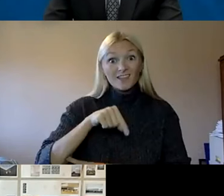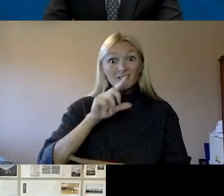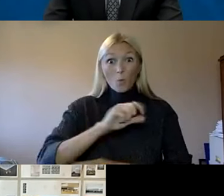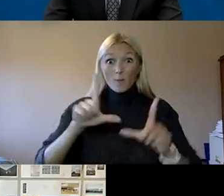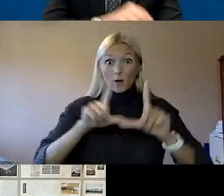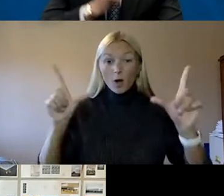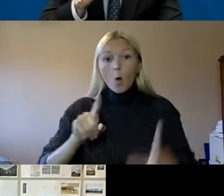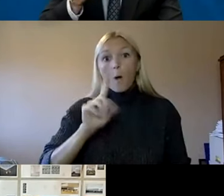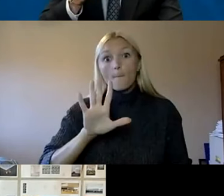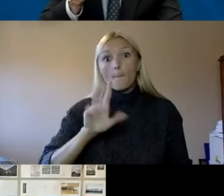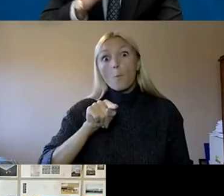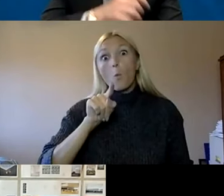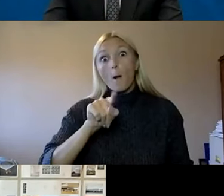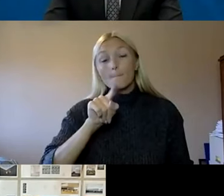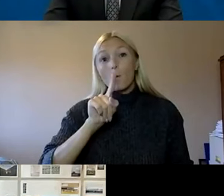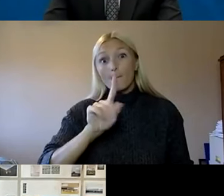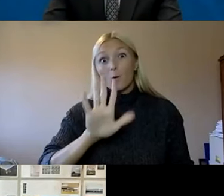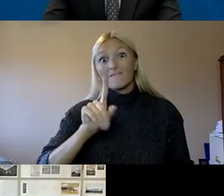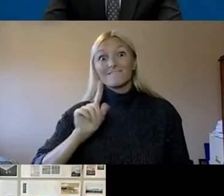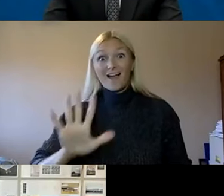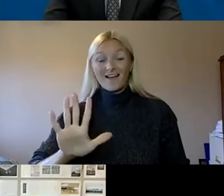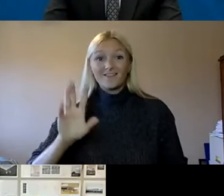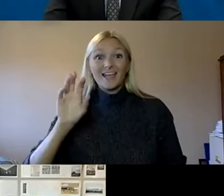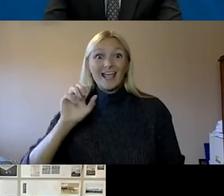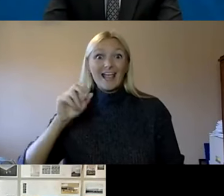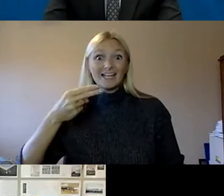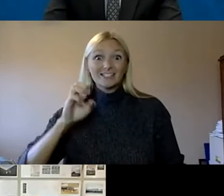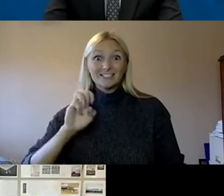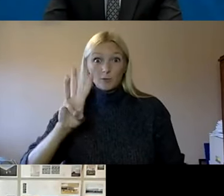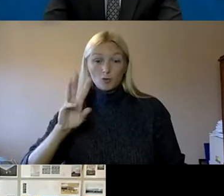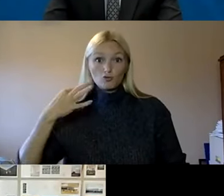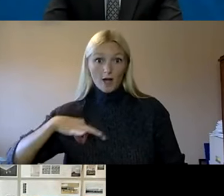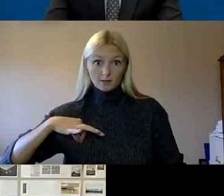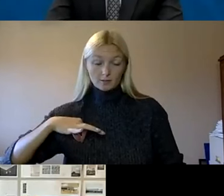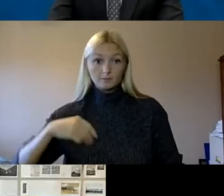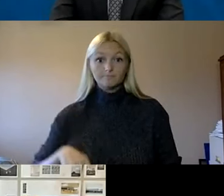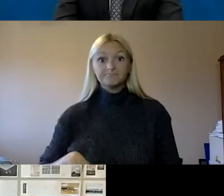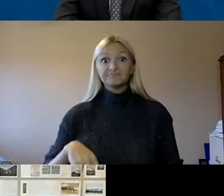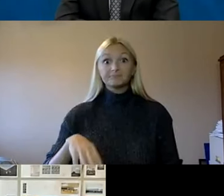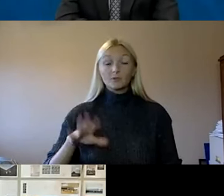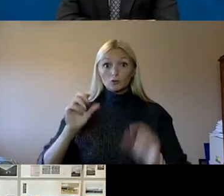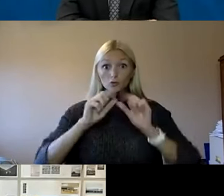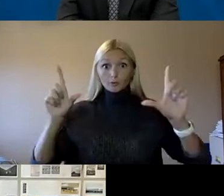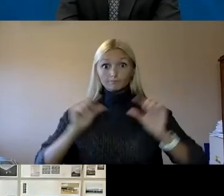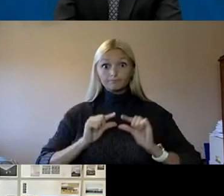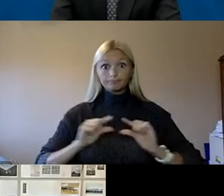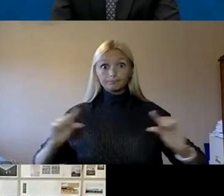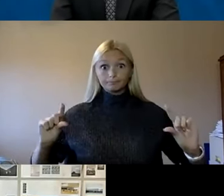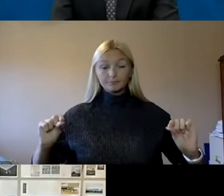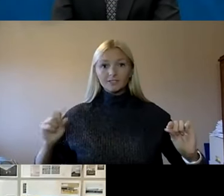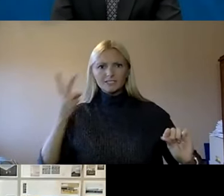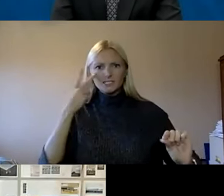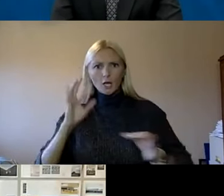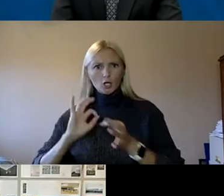for 1.5 HSW credits. In the bottom of the screen, you will see the